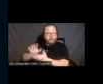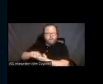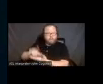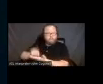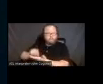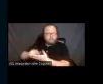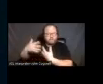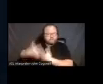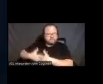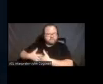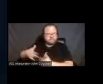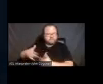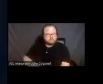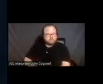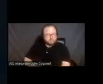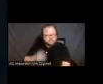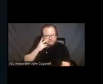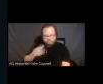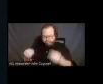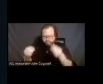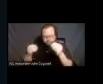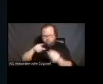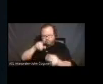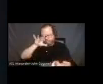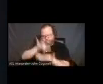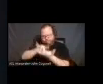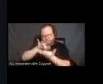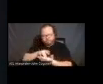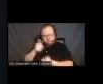You can see your selections on the printed ballot.